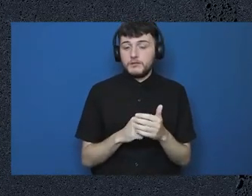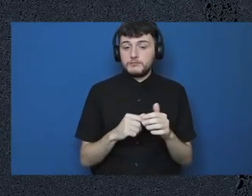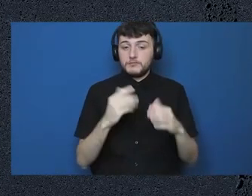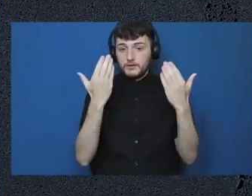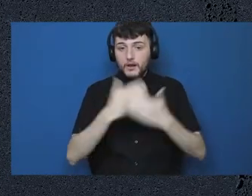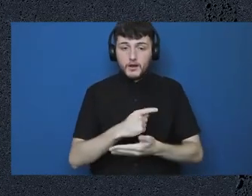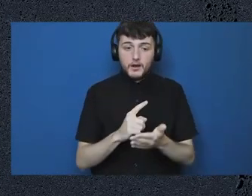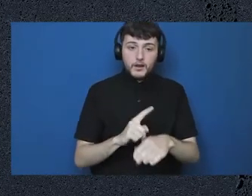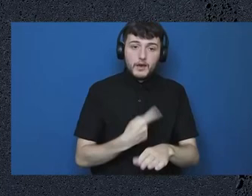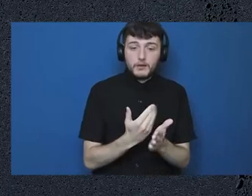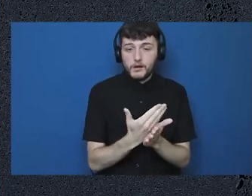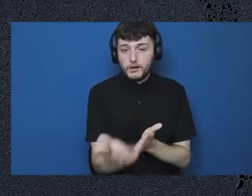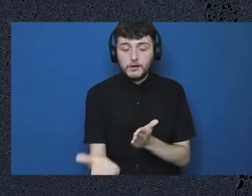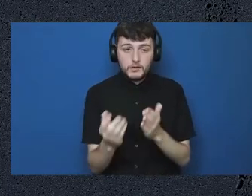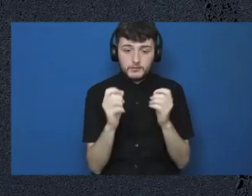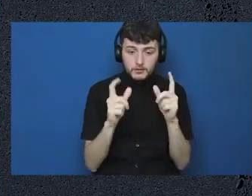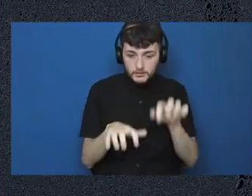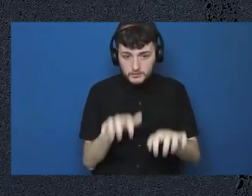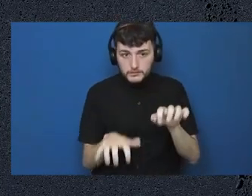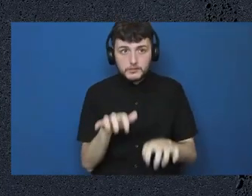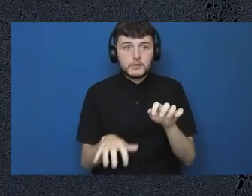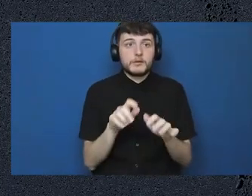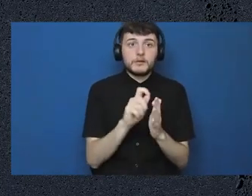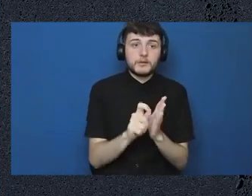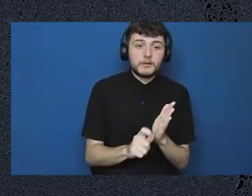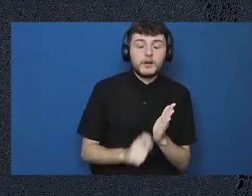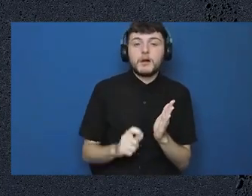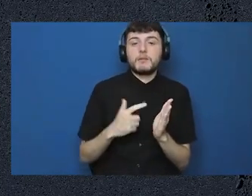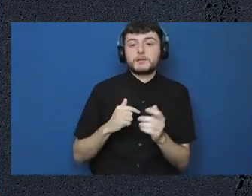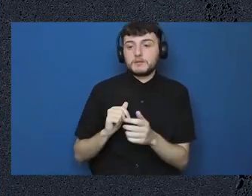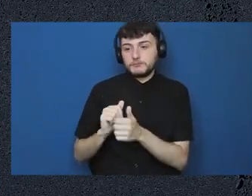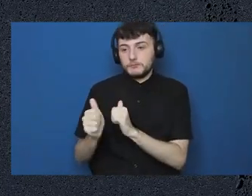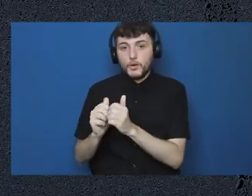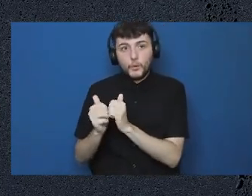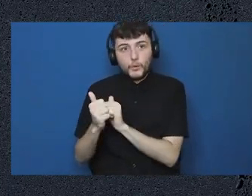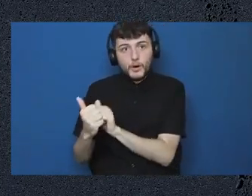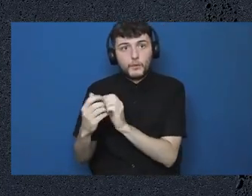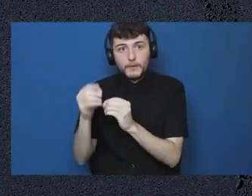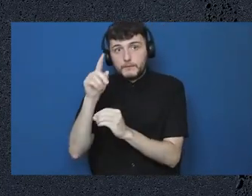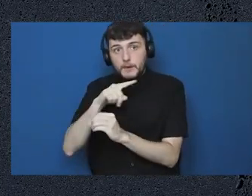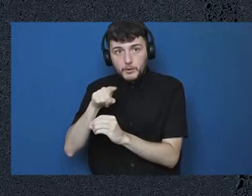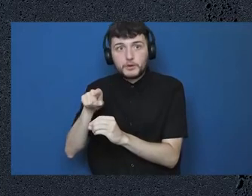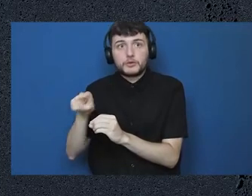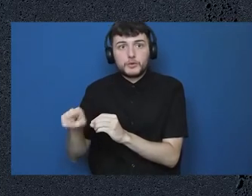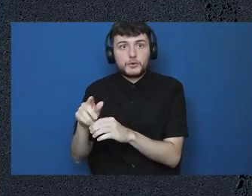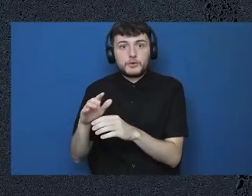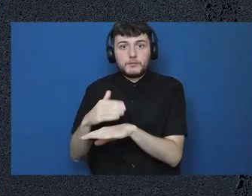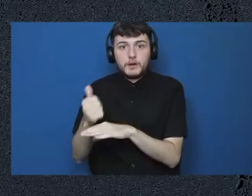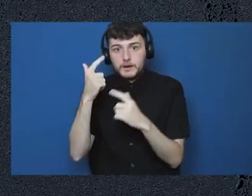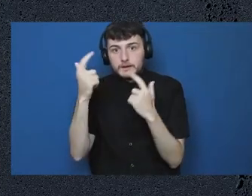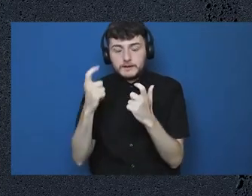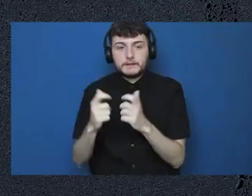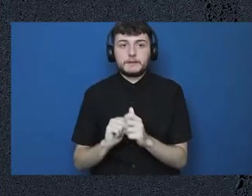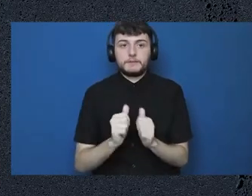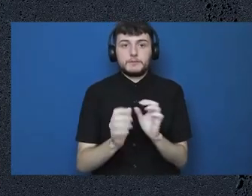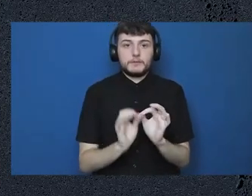tag teaming with someone to bounce those ideas, and that's what's really fun. You get to do it with other people, you get to do it with young people. That's